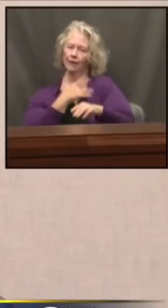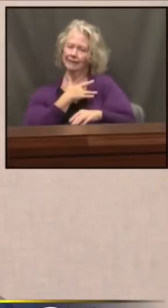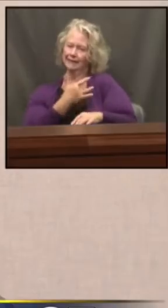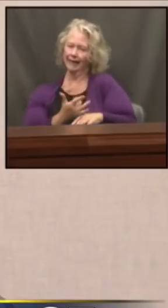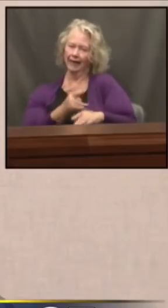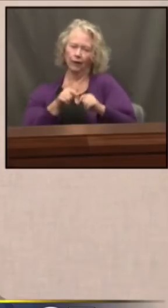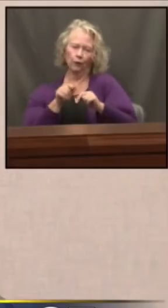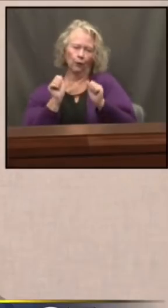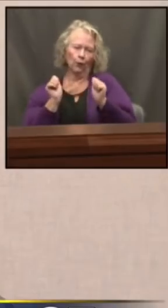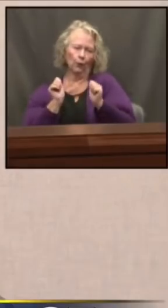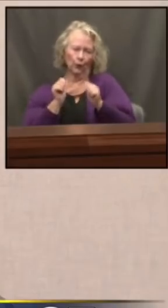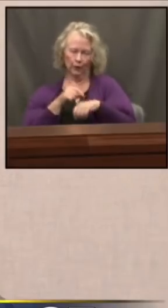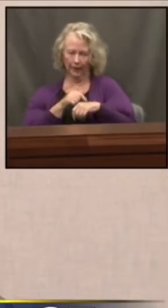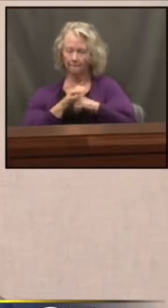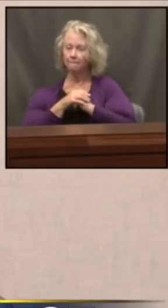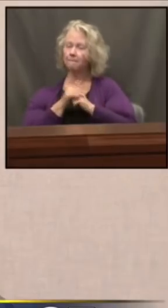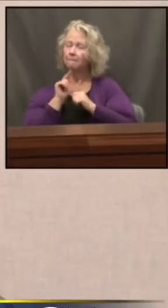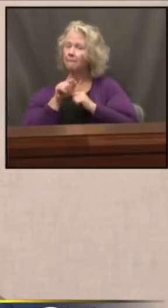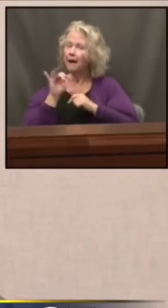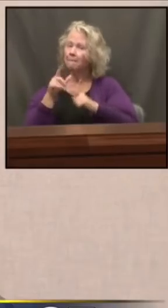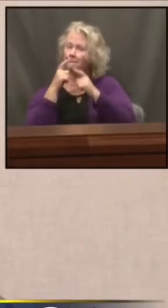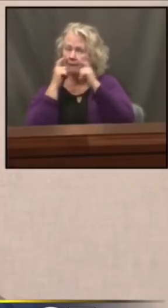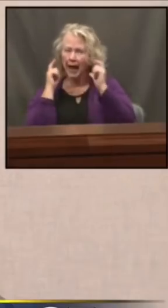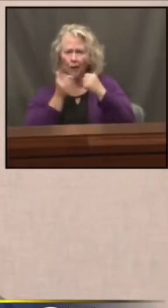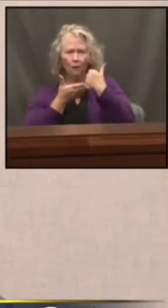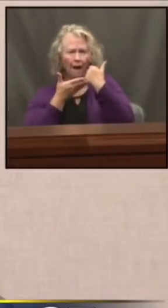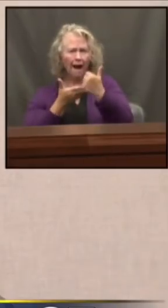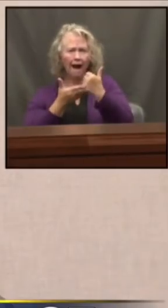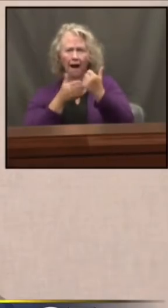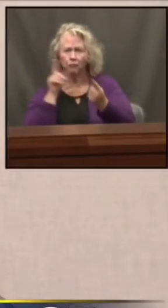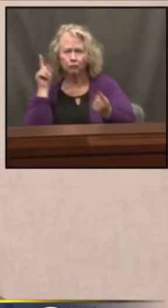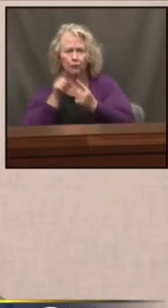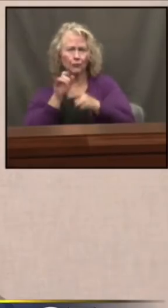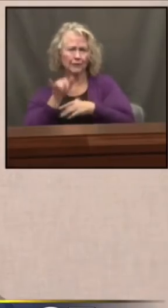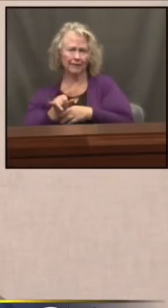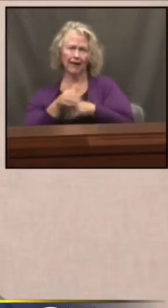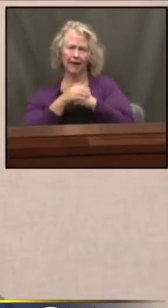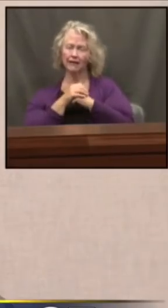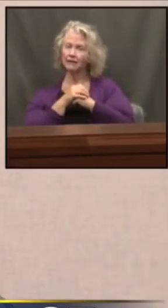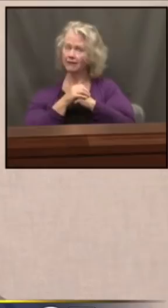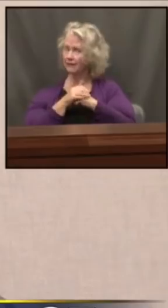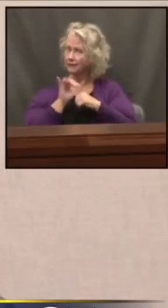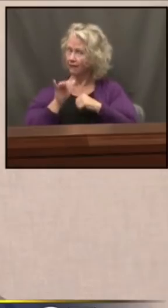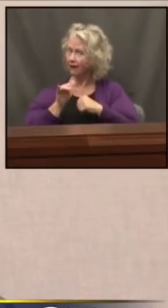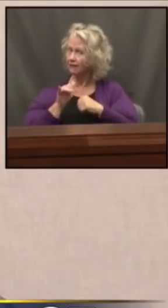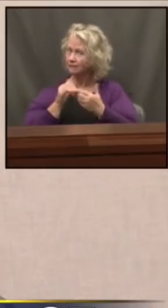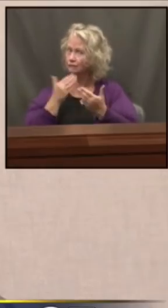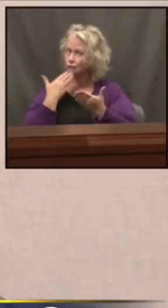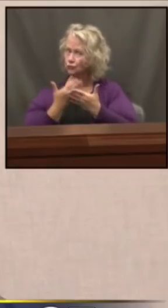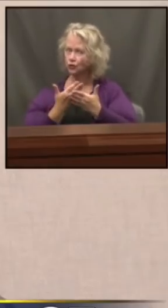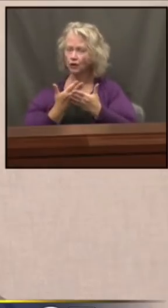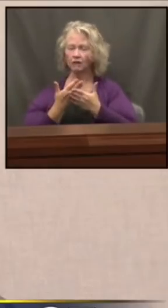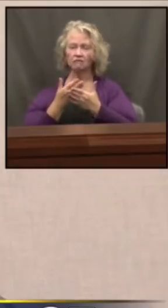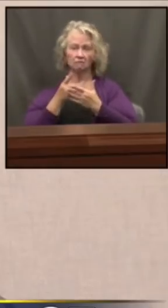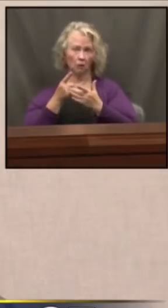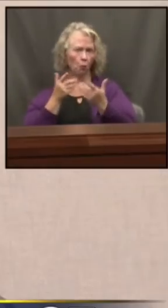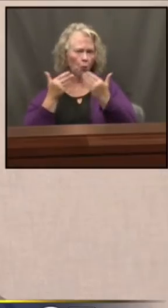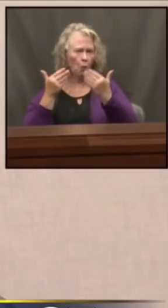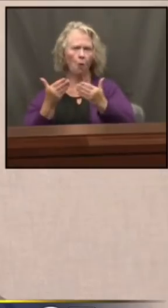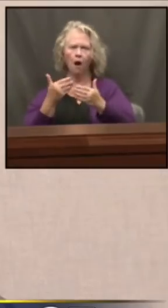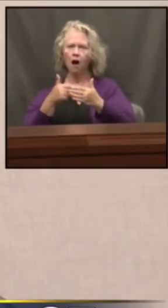But some of the masking we're doing will help with that again, which is promising. People can get their flu